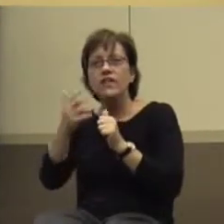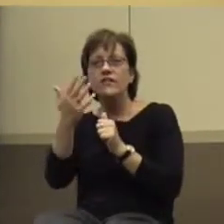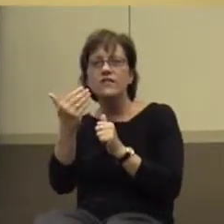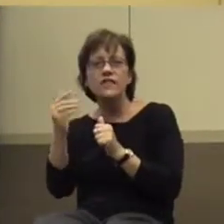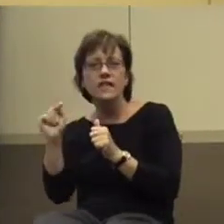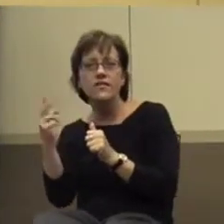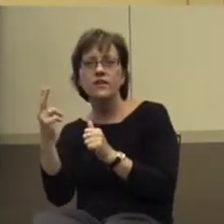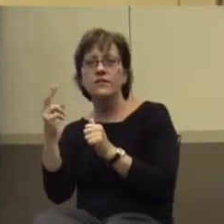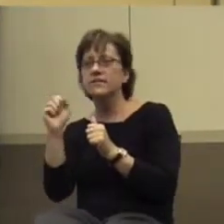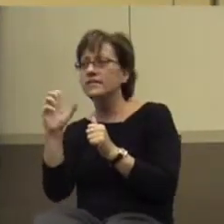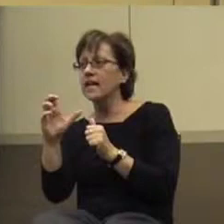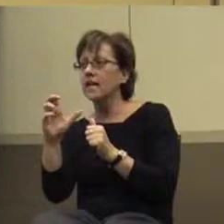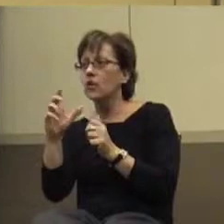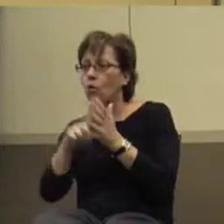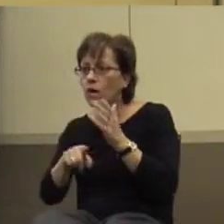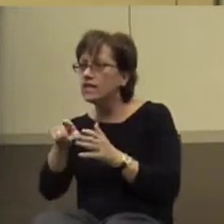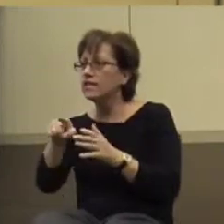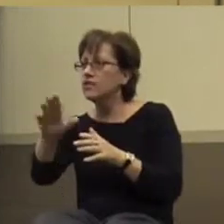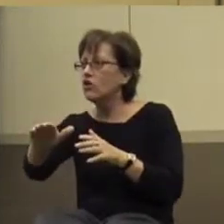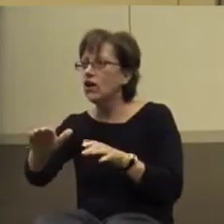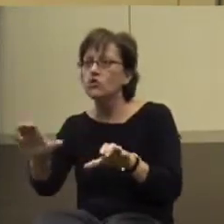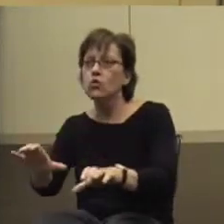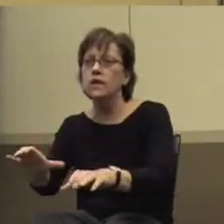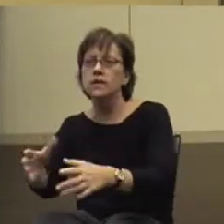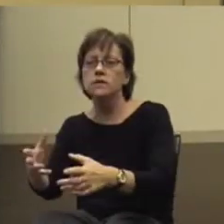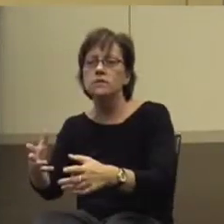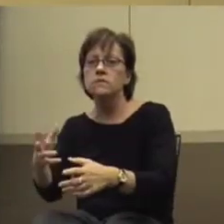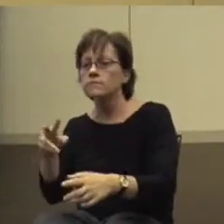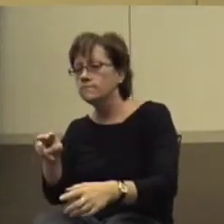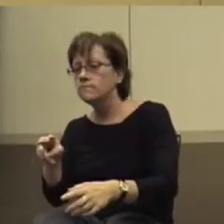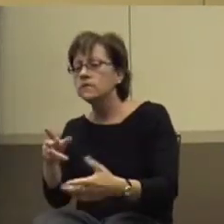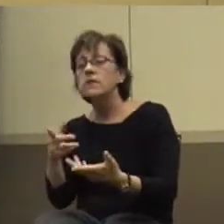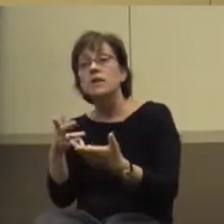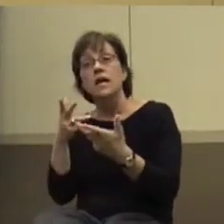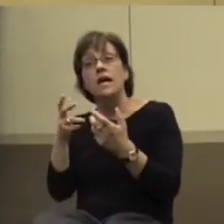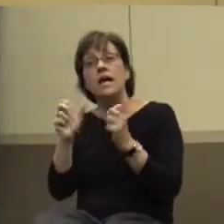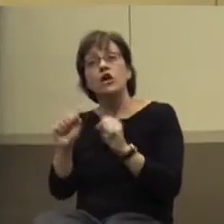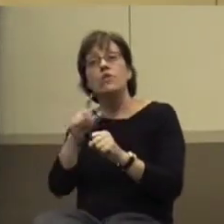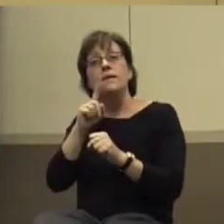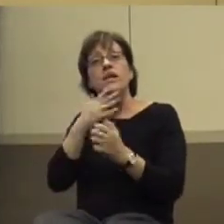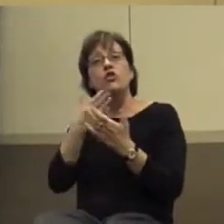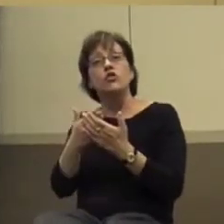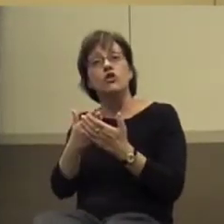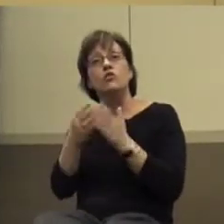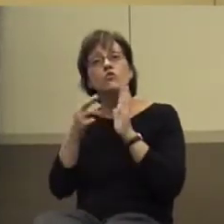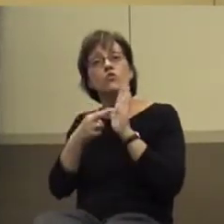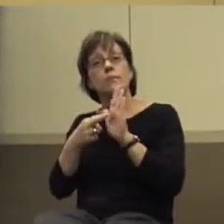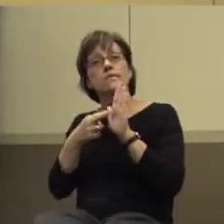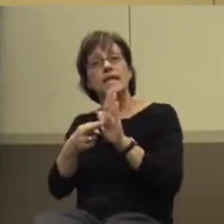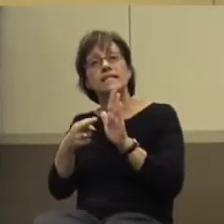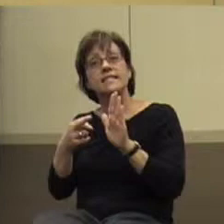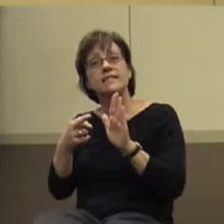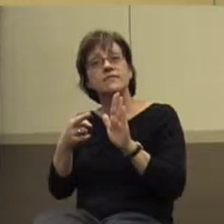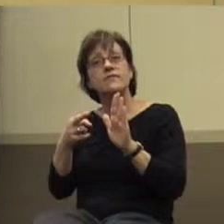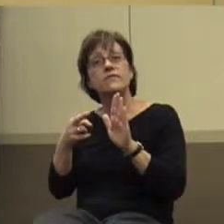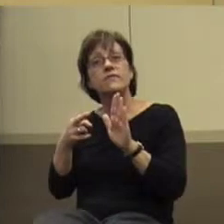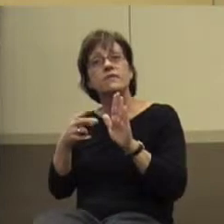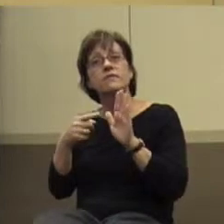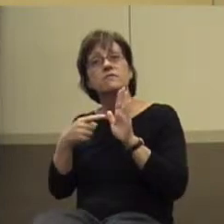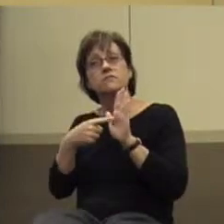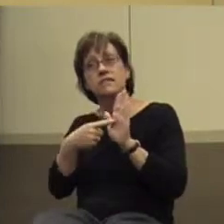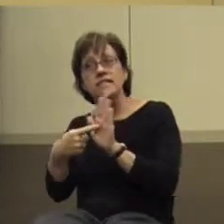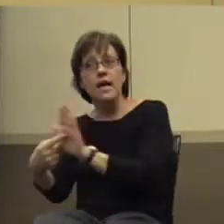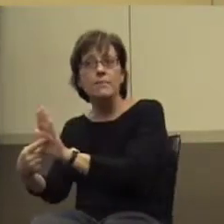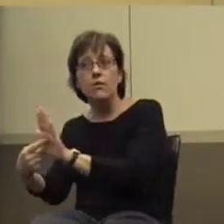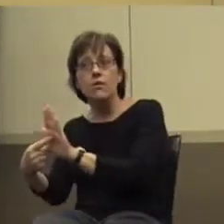is that it can be a good representative sample of behavior is, I always tell my students, now think about